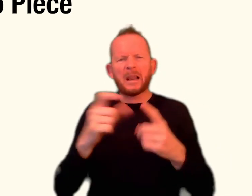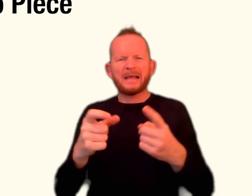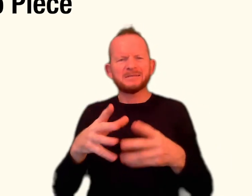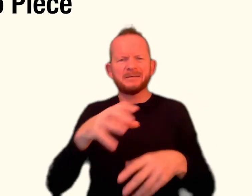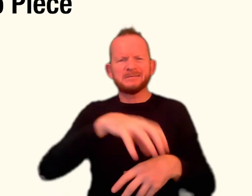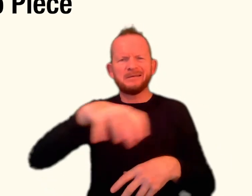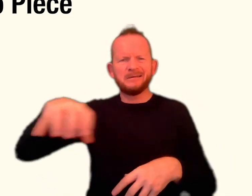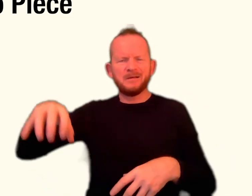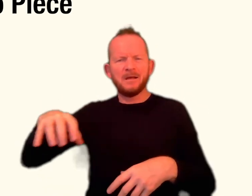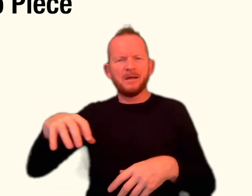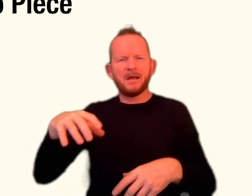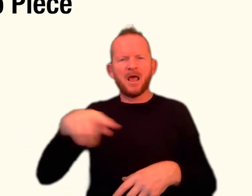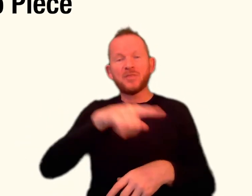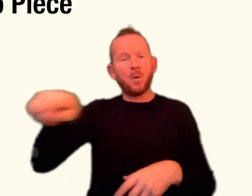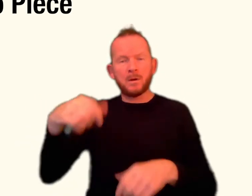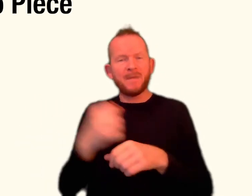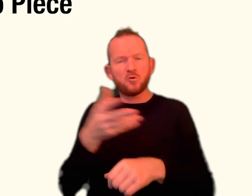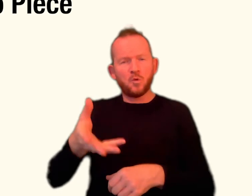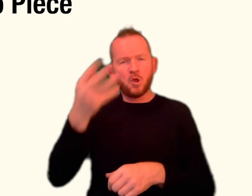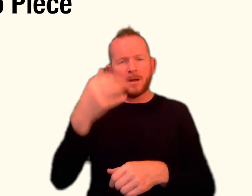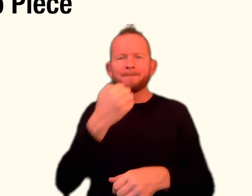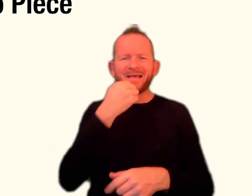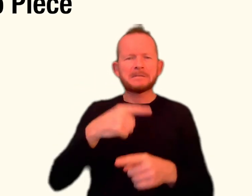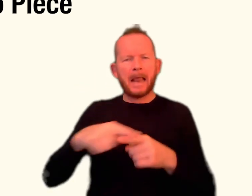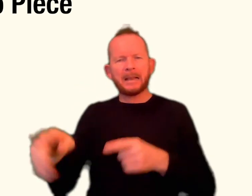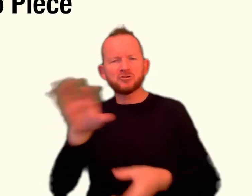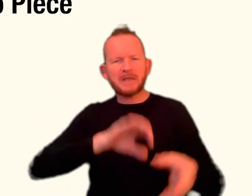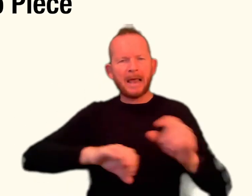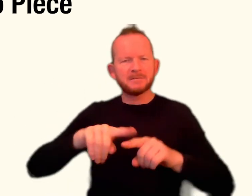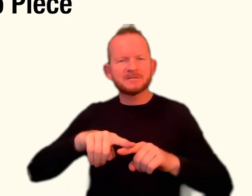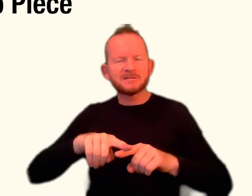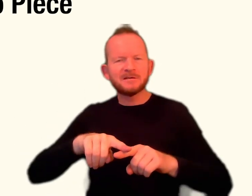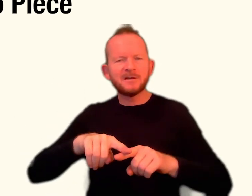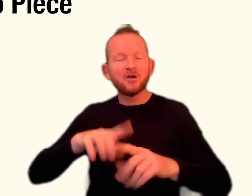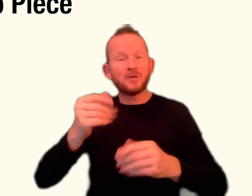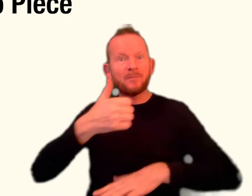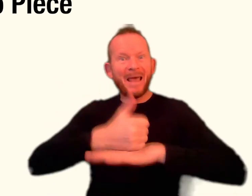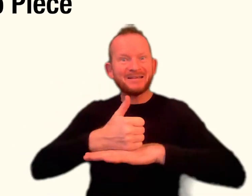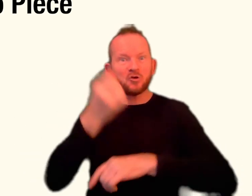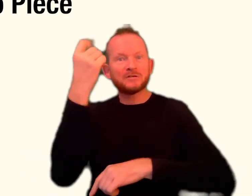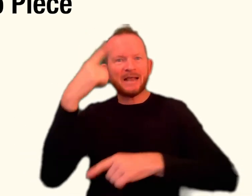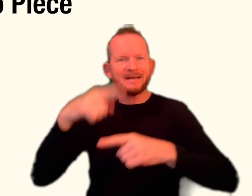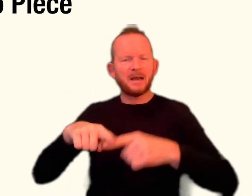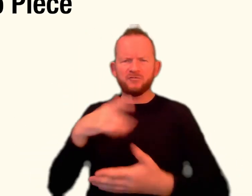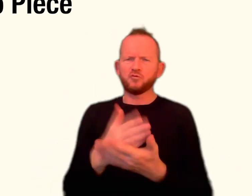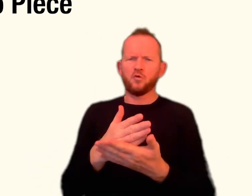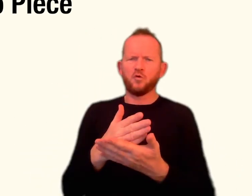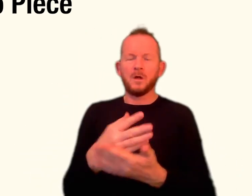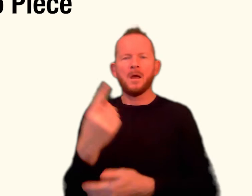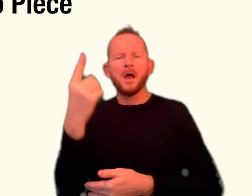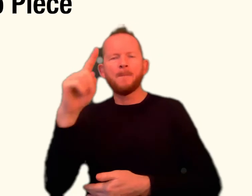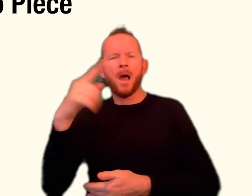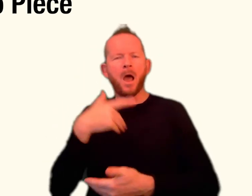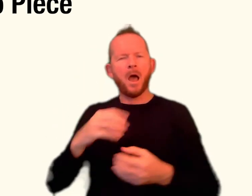They wouldn't make you learn the maths, English, science. You would have a basic understanding, sure, but it